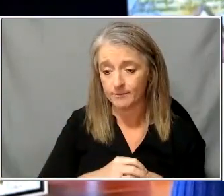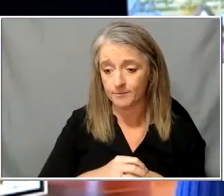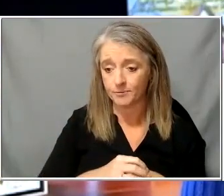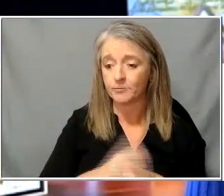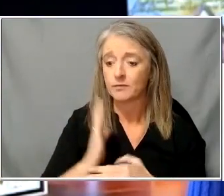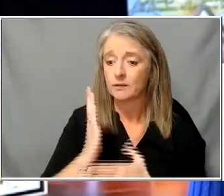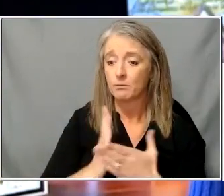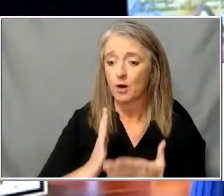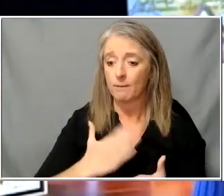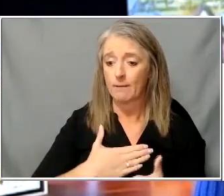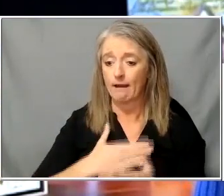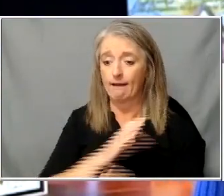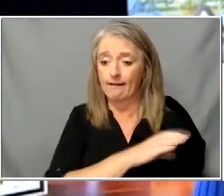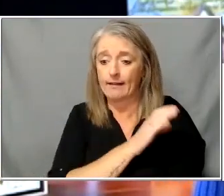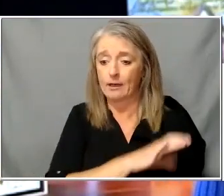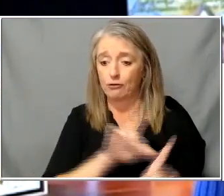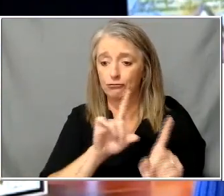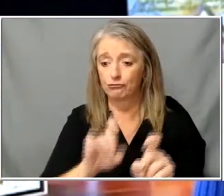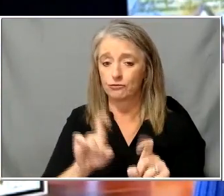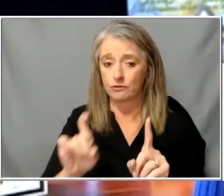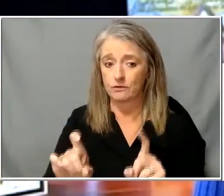part of this clinical trial. And then